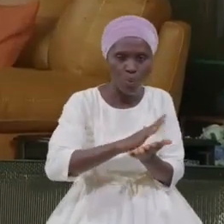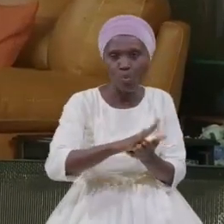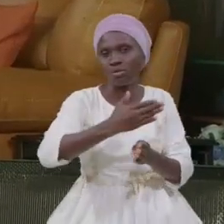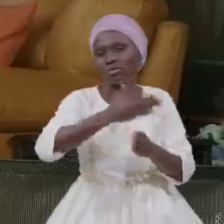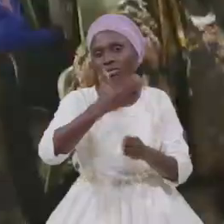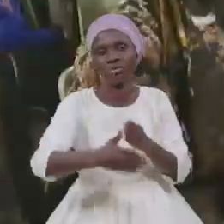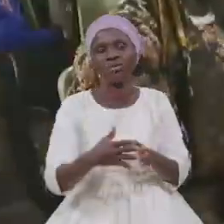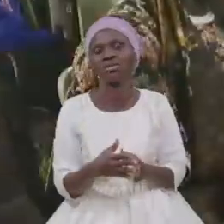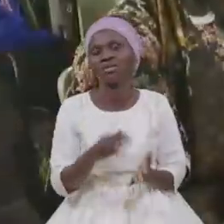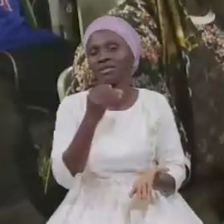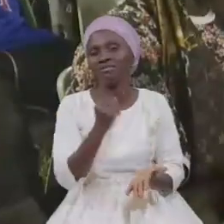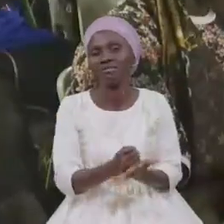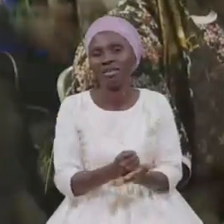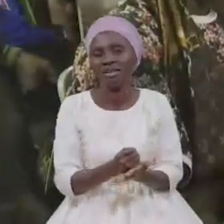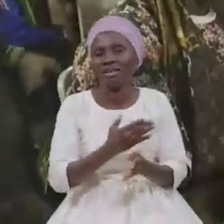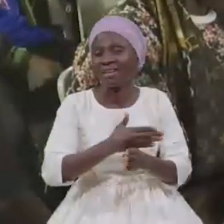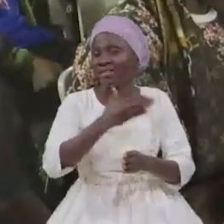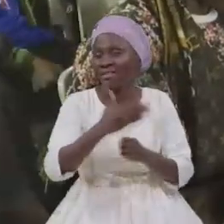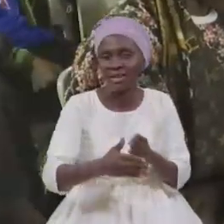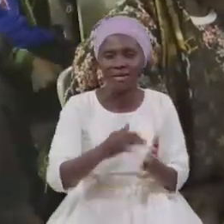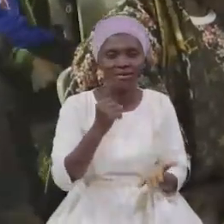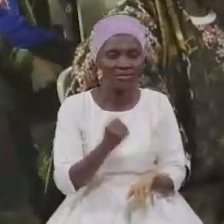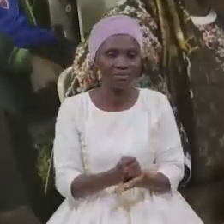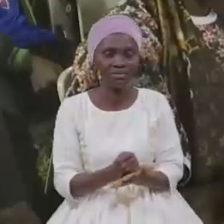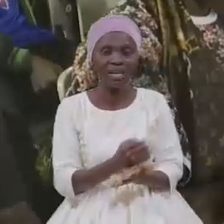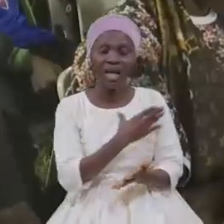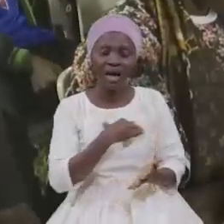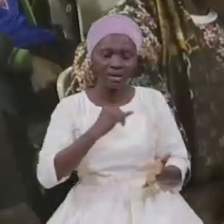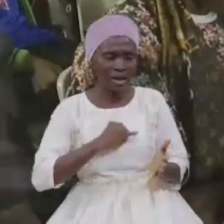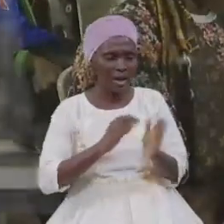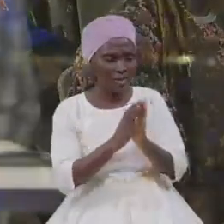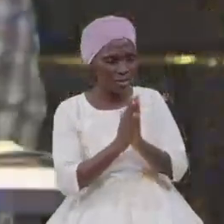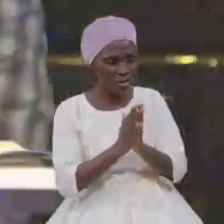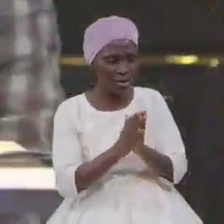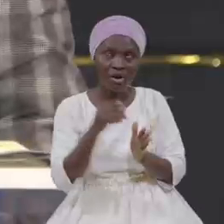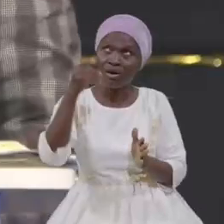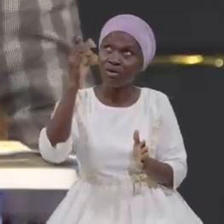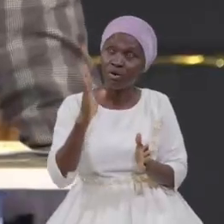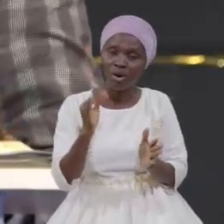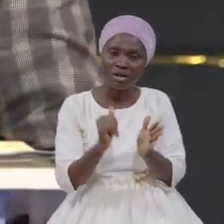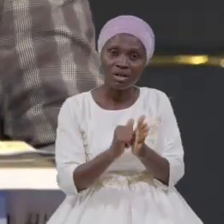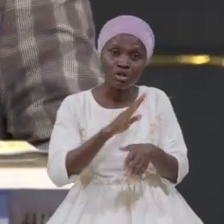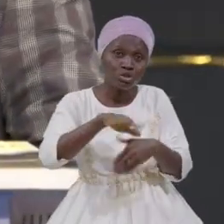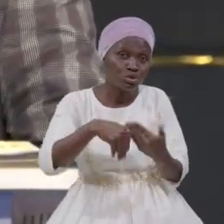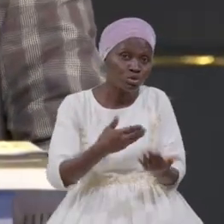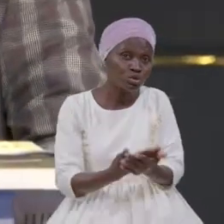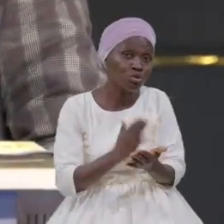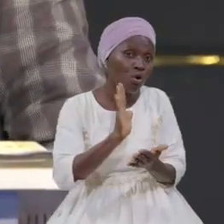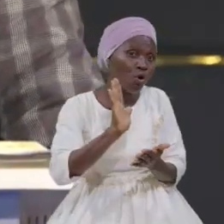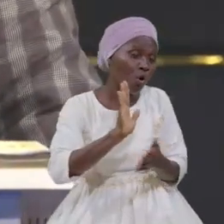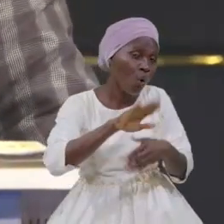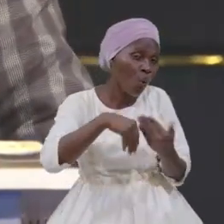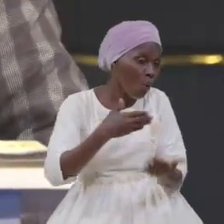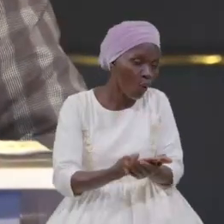completely, entirely. And I pray, God, your whole spirit and